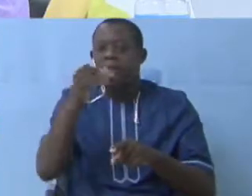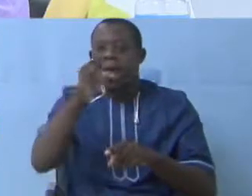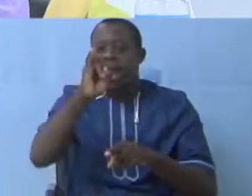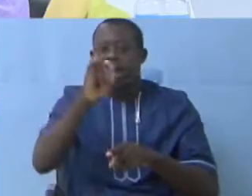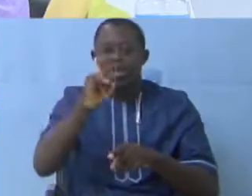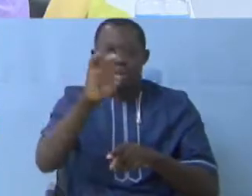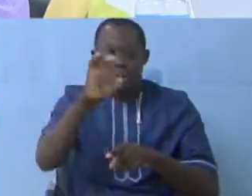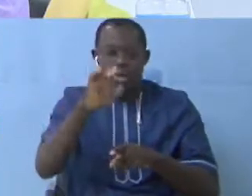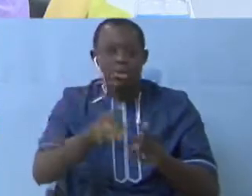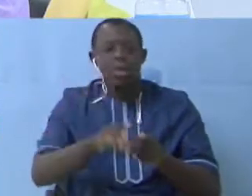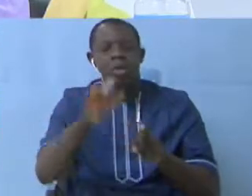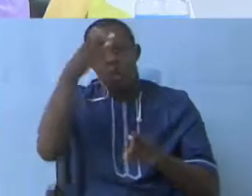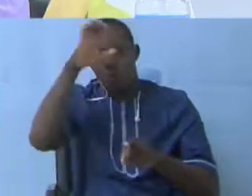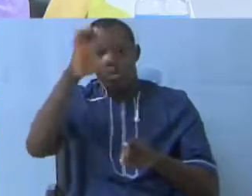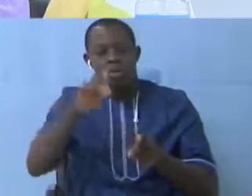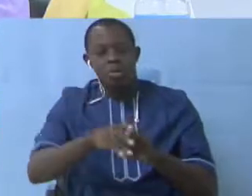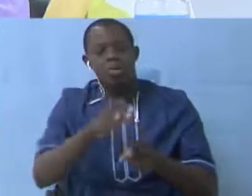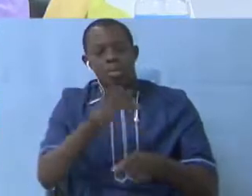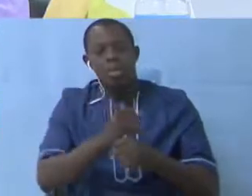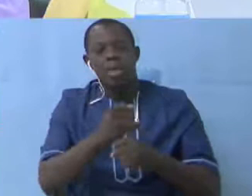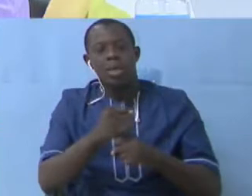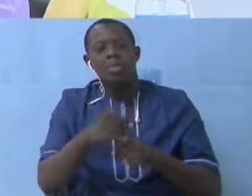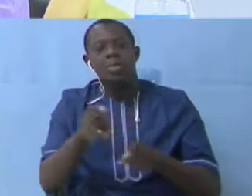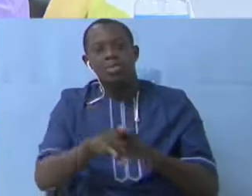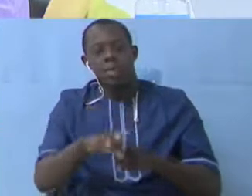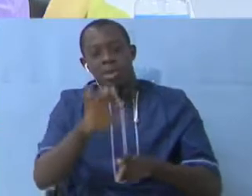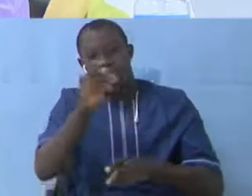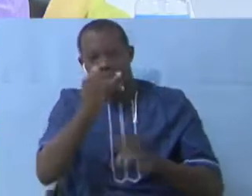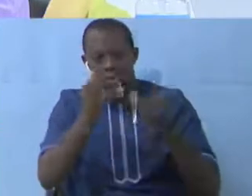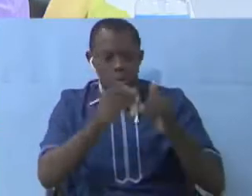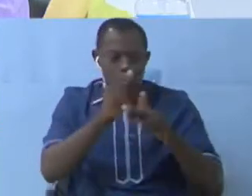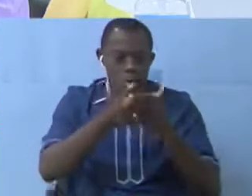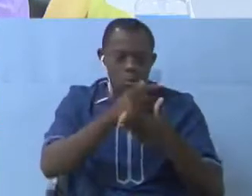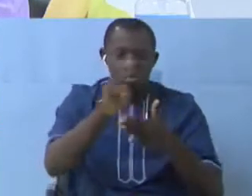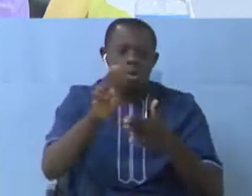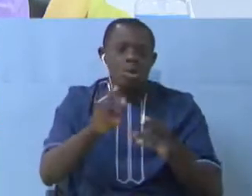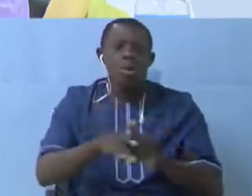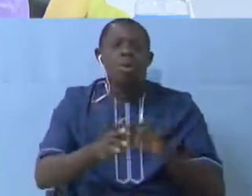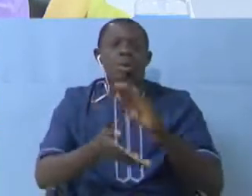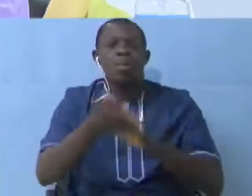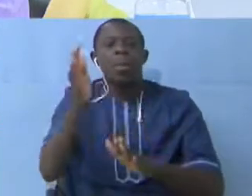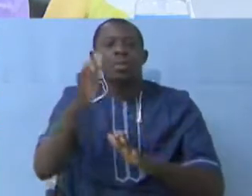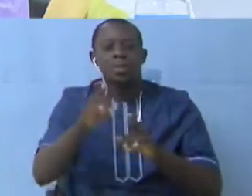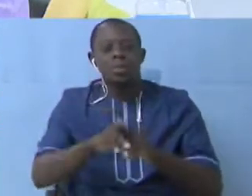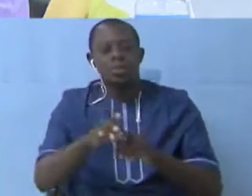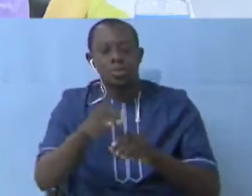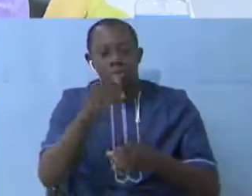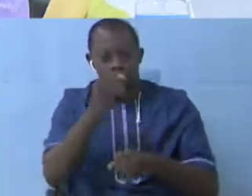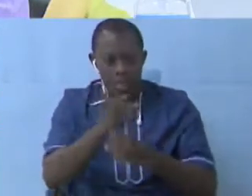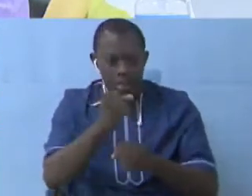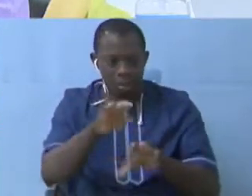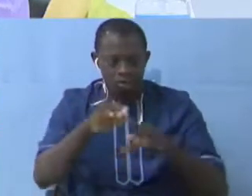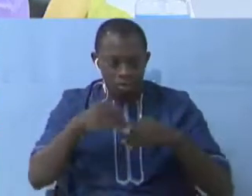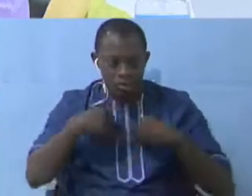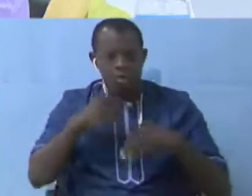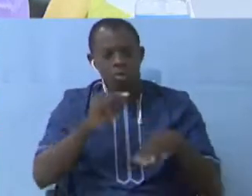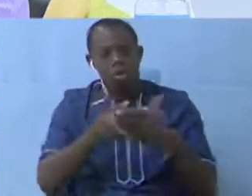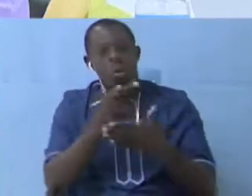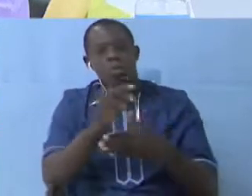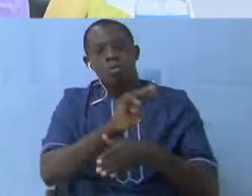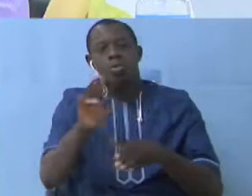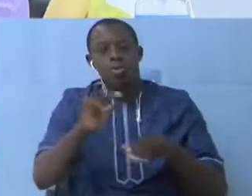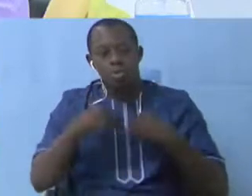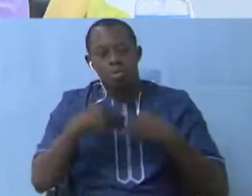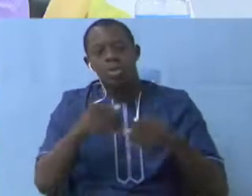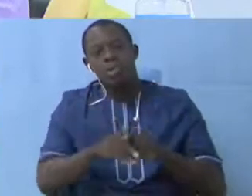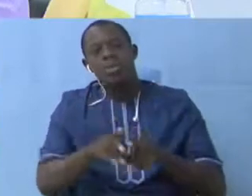for a referendum within 30 days of the passing of such motion to endorse or reject the decision of the National Assembly,